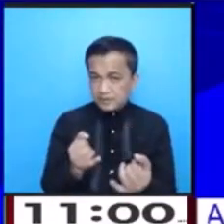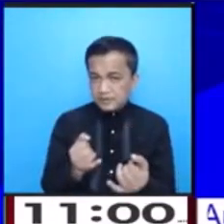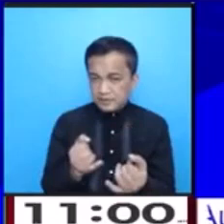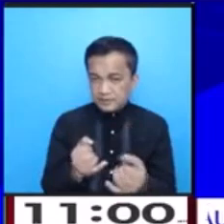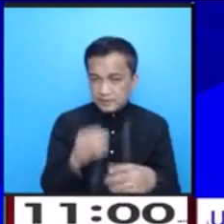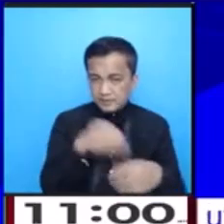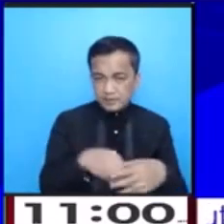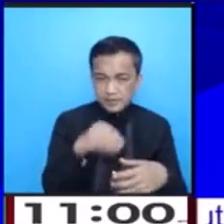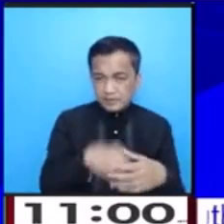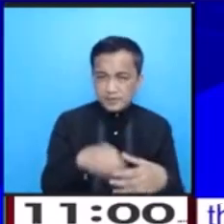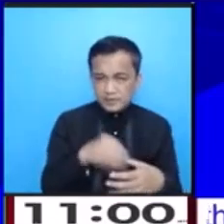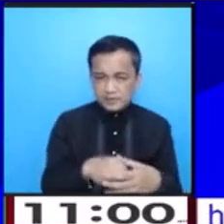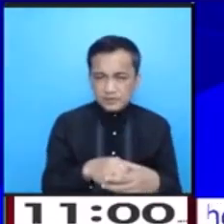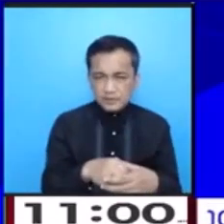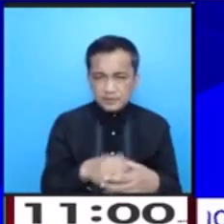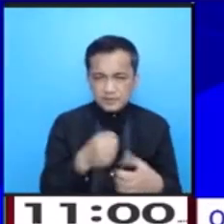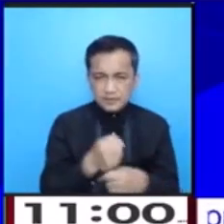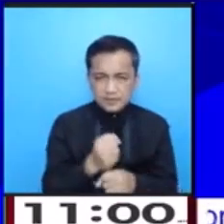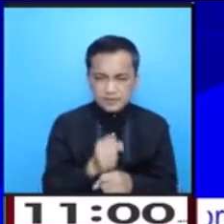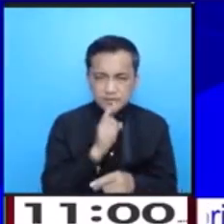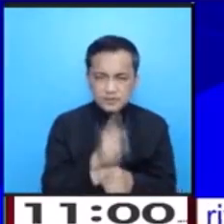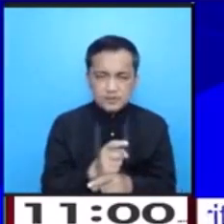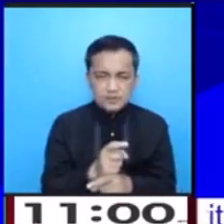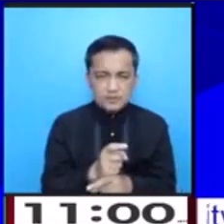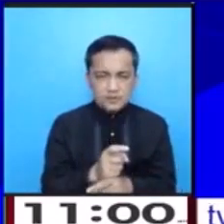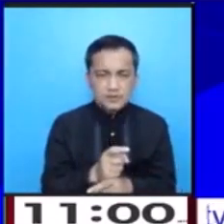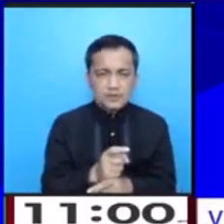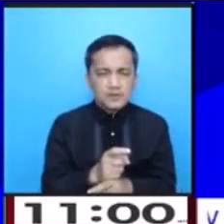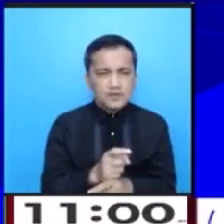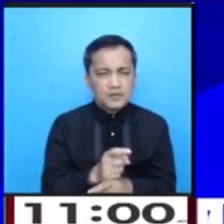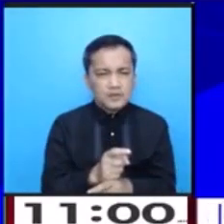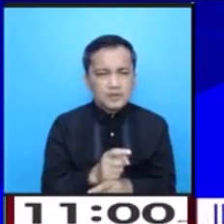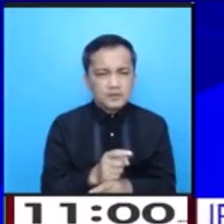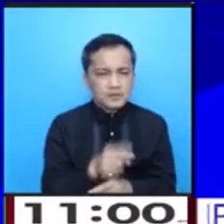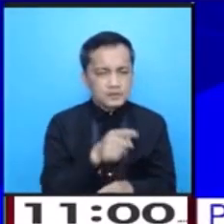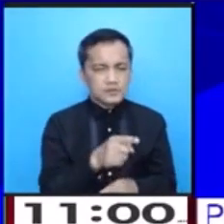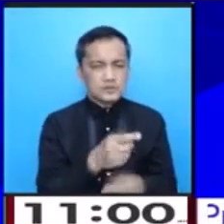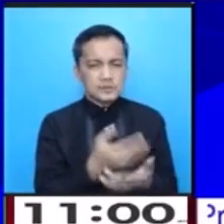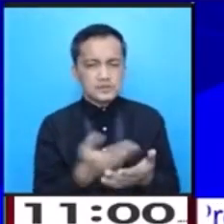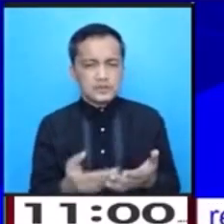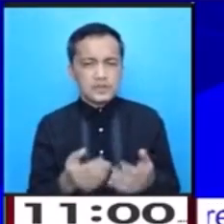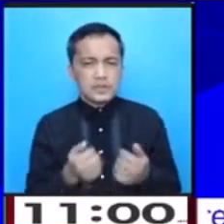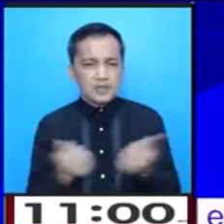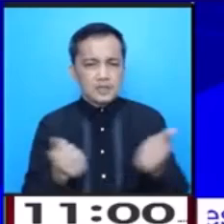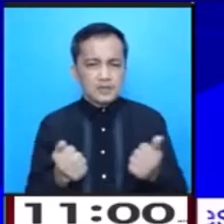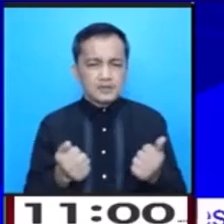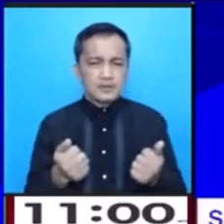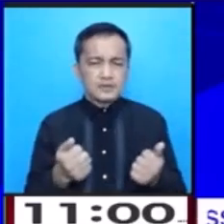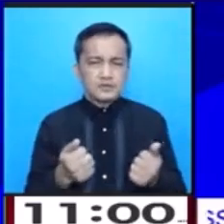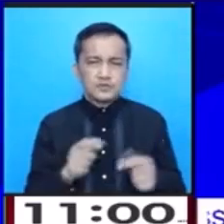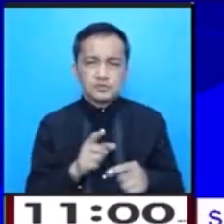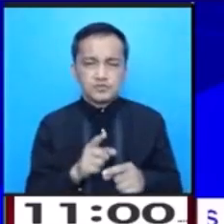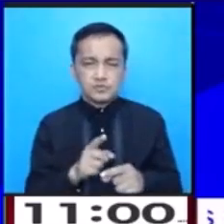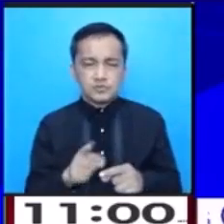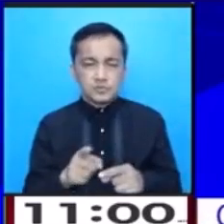to ensure that those stocks are available when you reach a lean season,